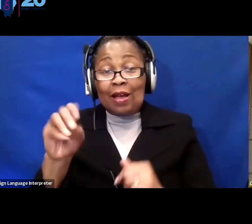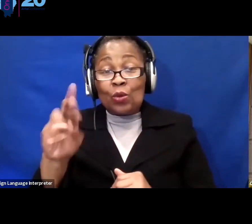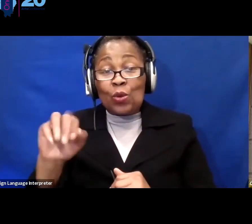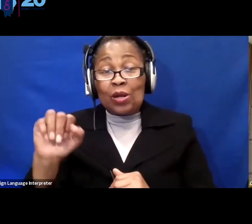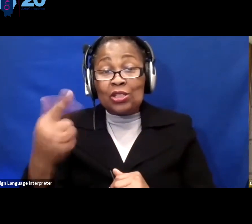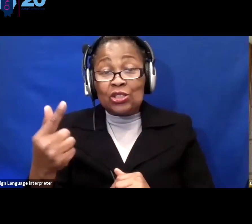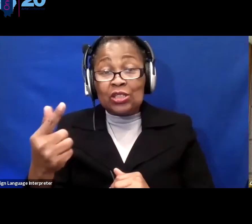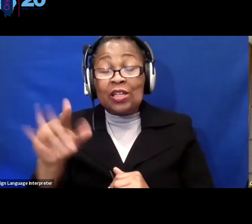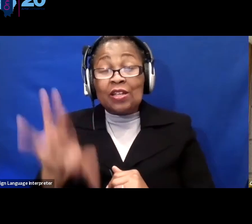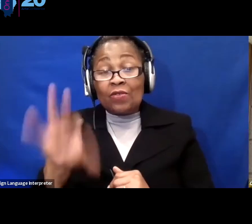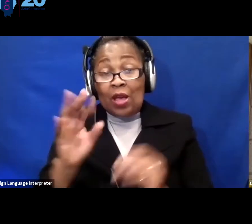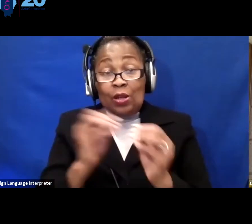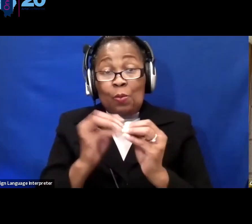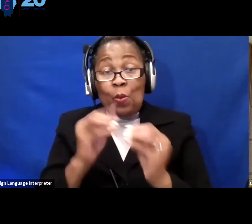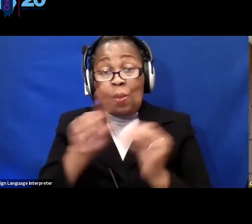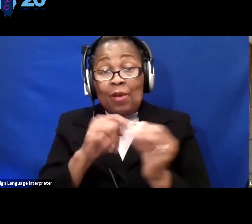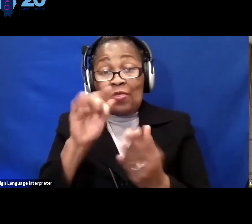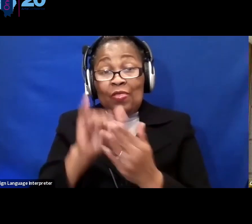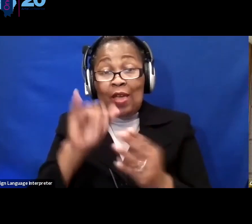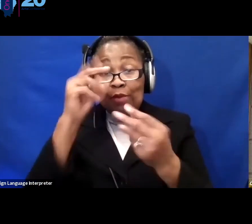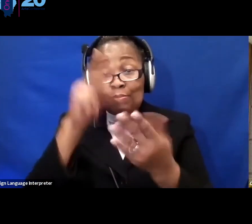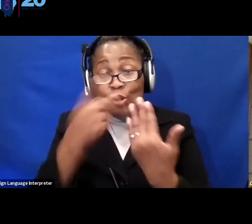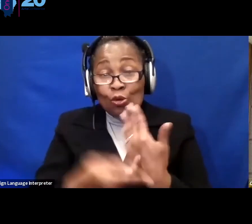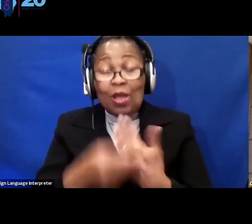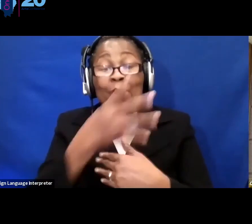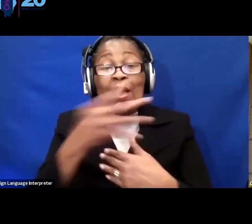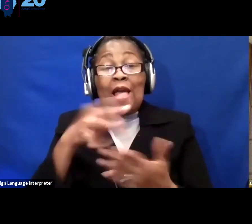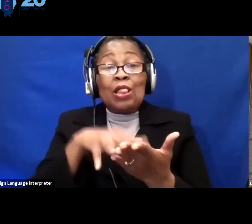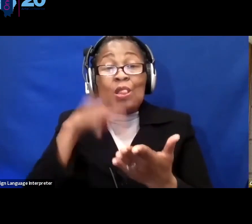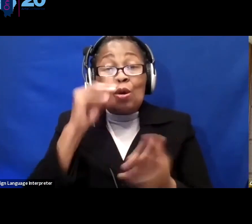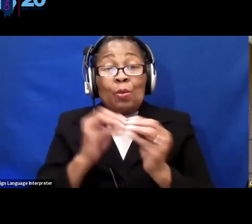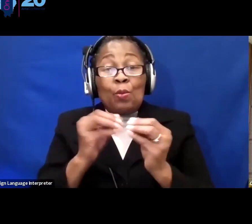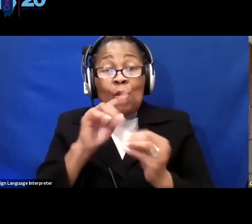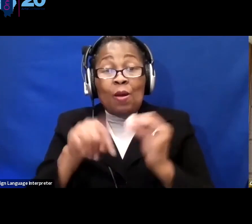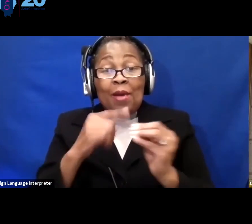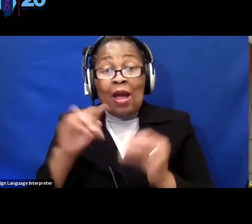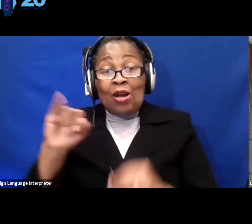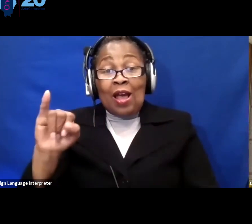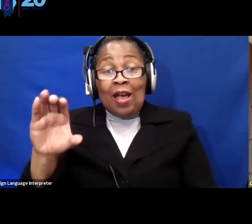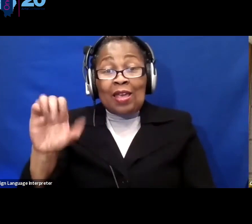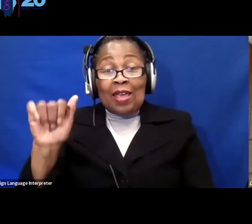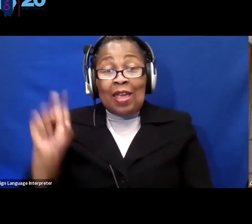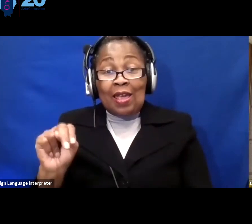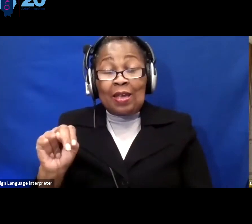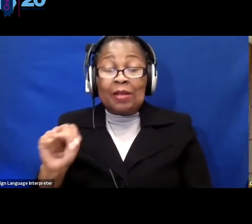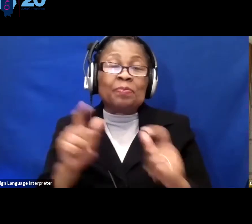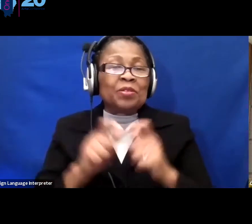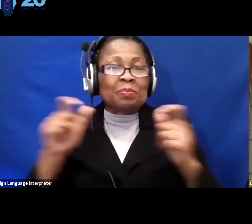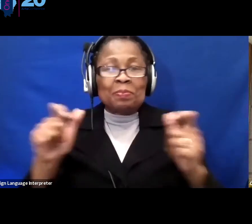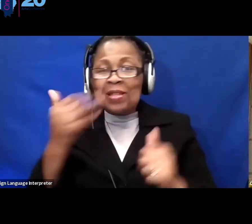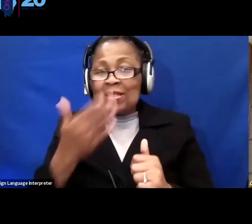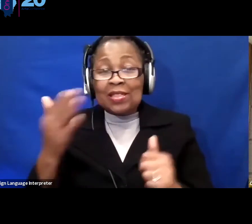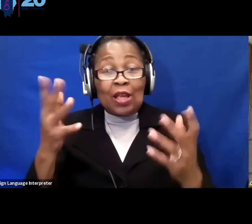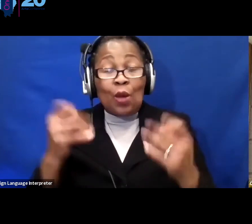chicagoculturalaccess.org, to find out more about that program, and as well as learn more about ICAN. The biggest thing I just wanted to say before I turn